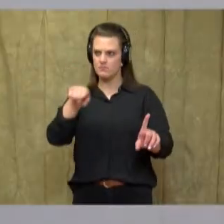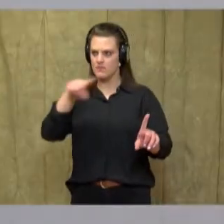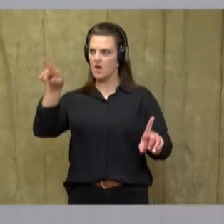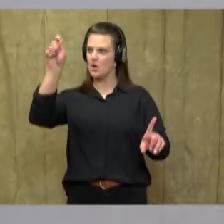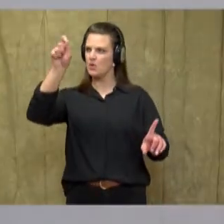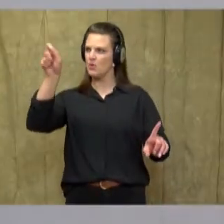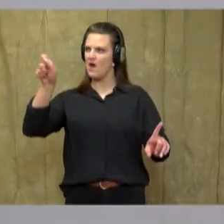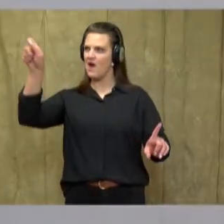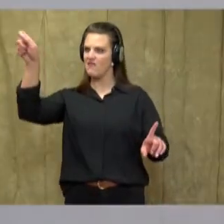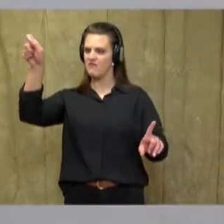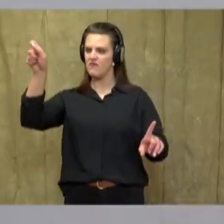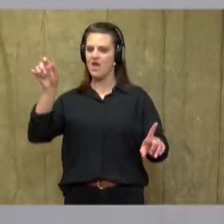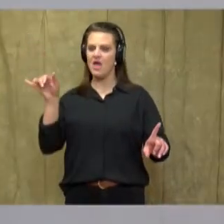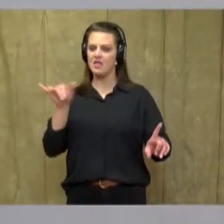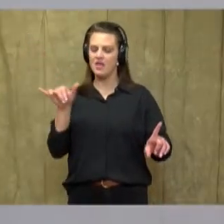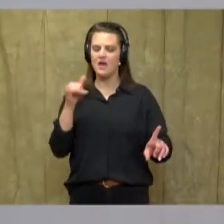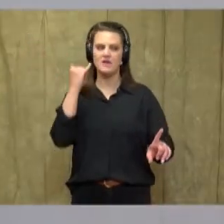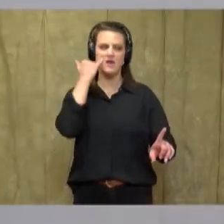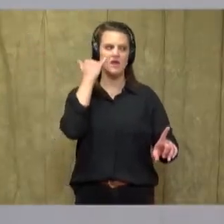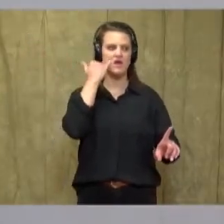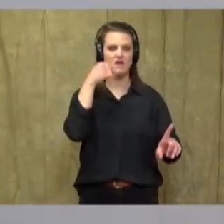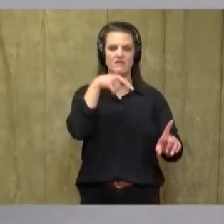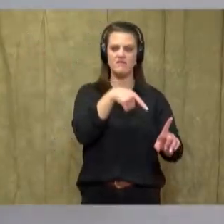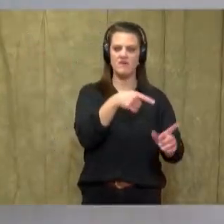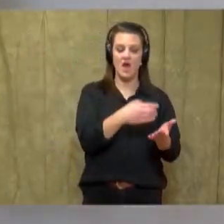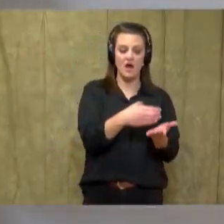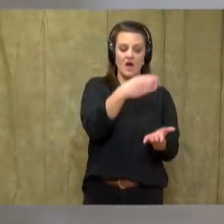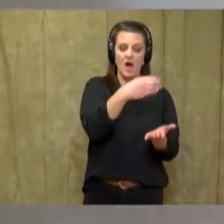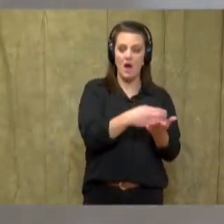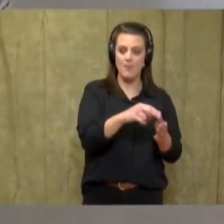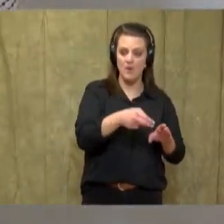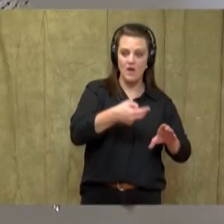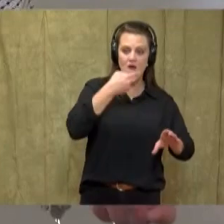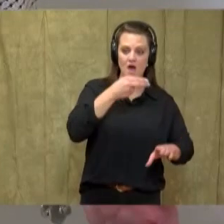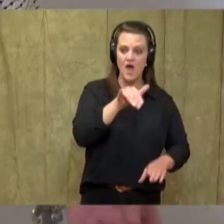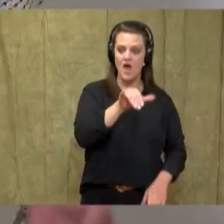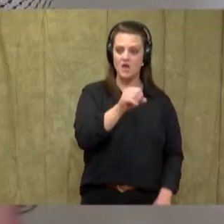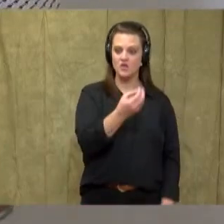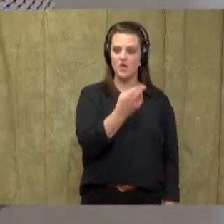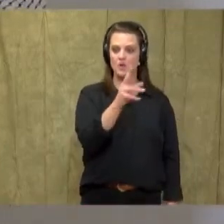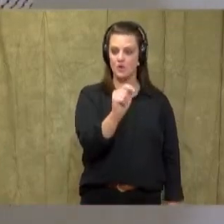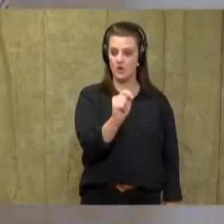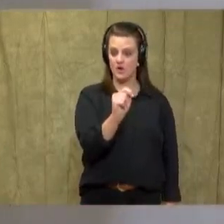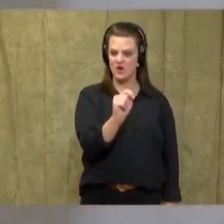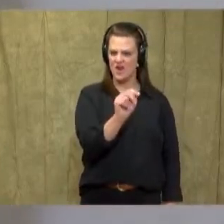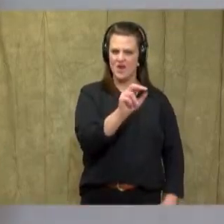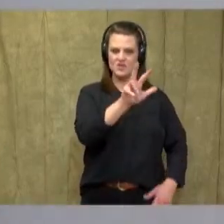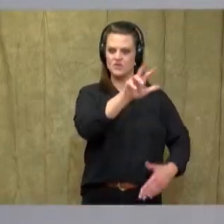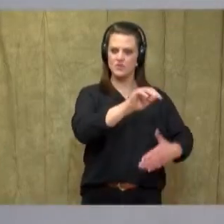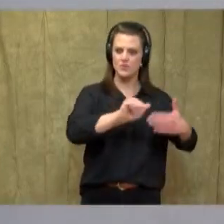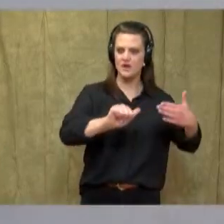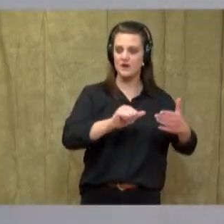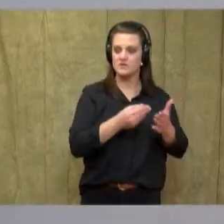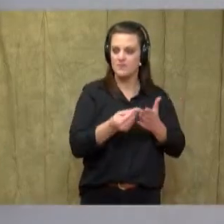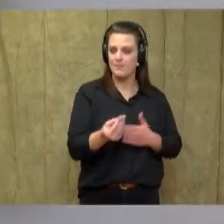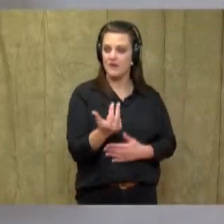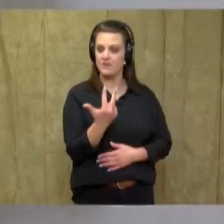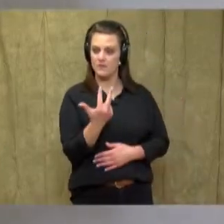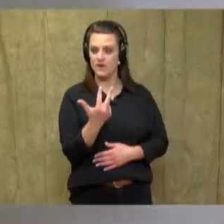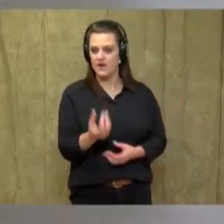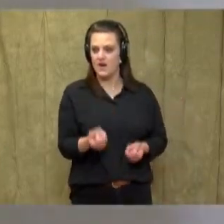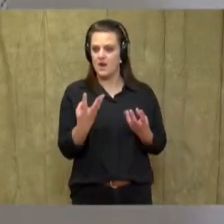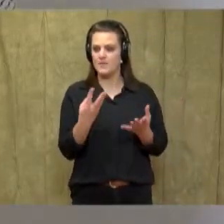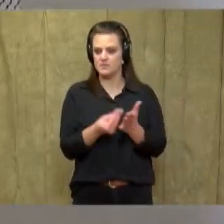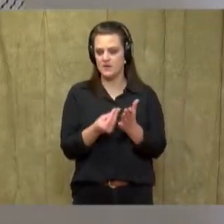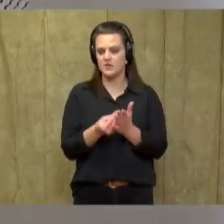looked at last week, like if you have a cup of yogurt that costs $3 and you buy 2 cups of yogurt, that then would